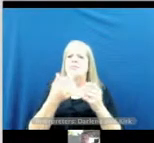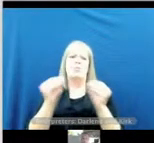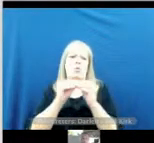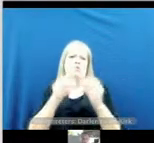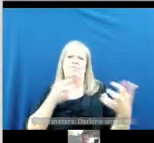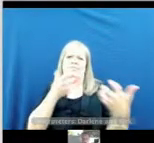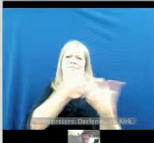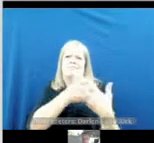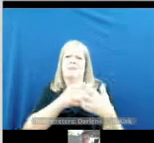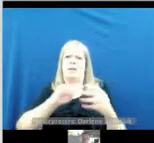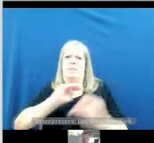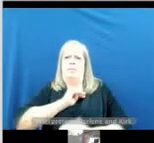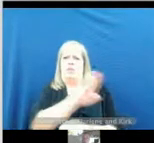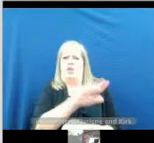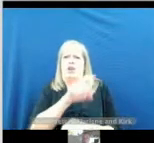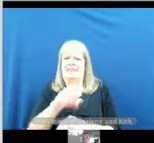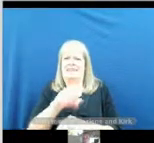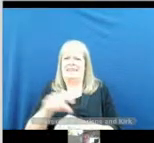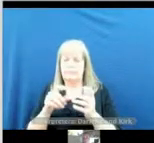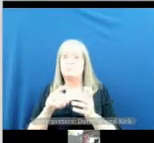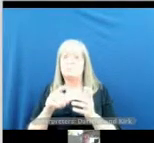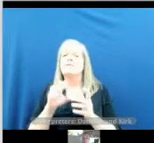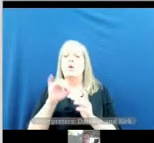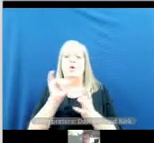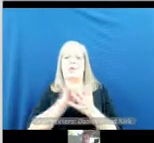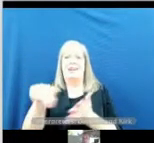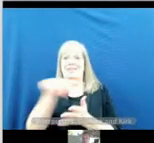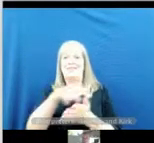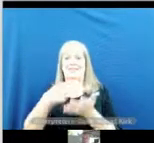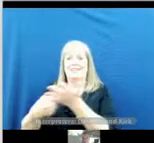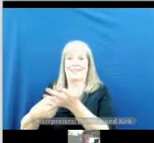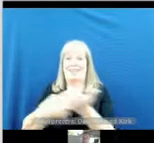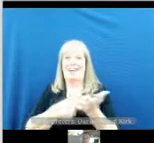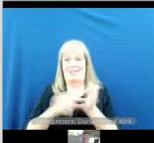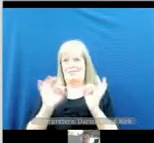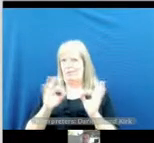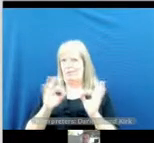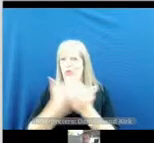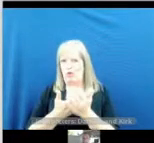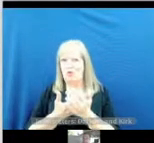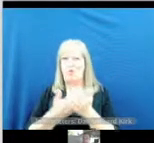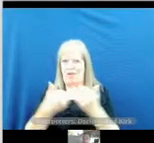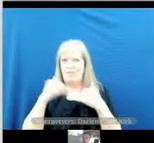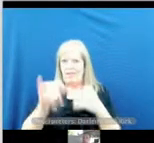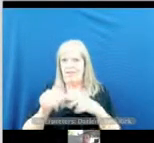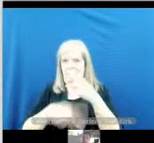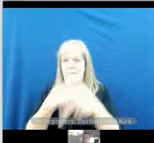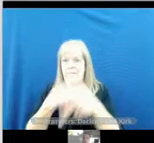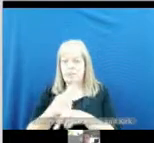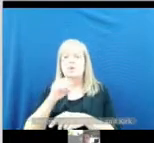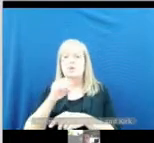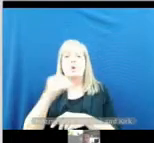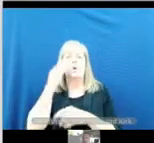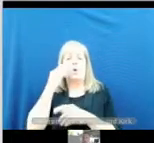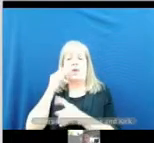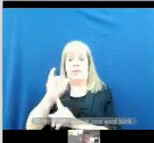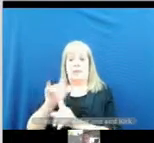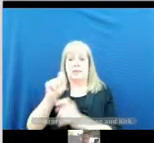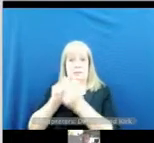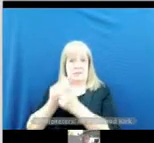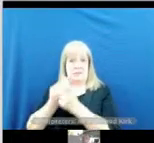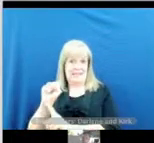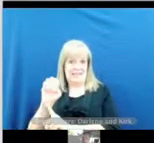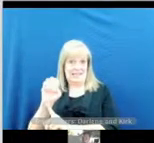So those are really good conversations to have and say, okay, so in this specific setting, and there may be some